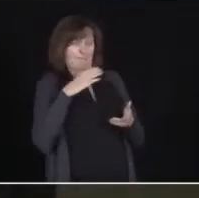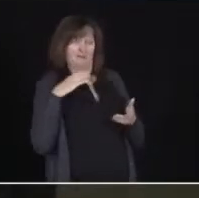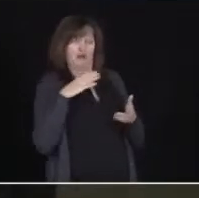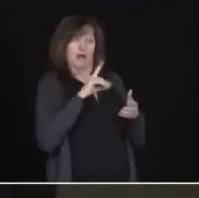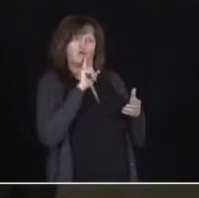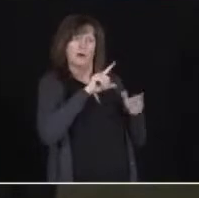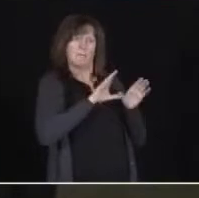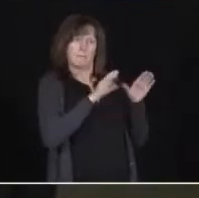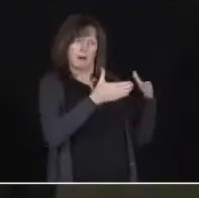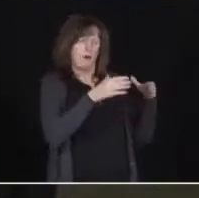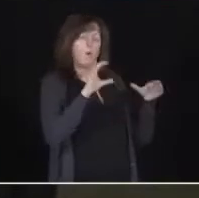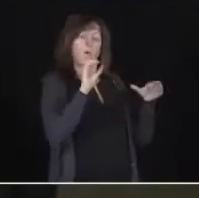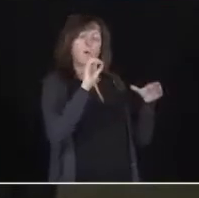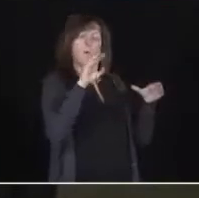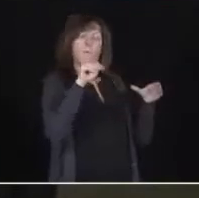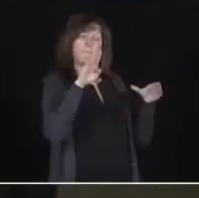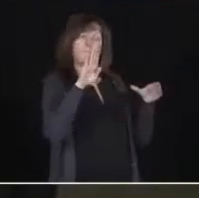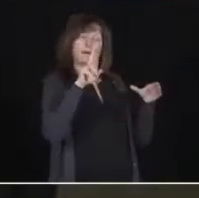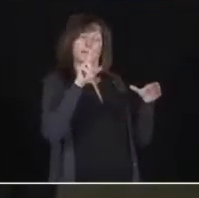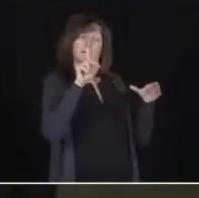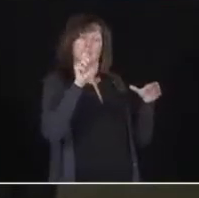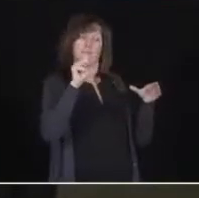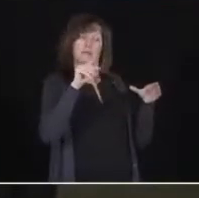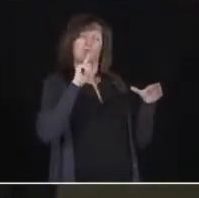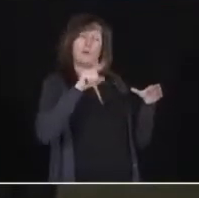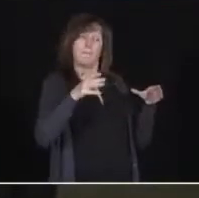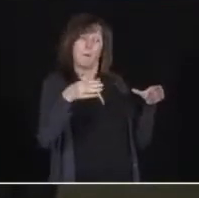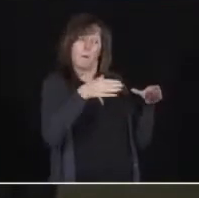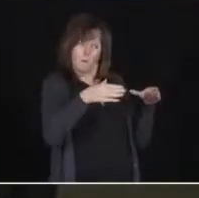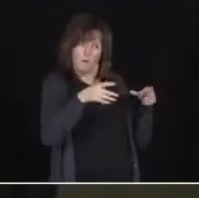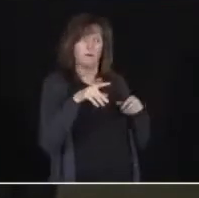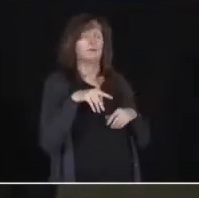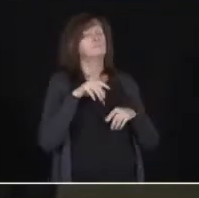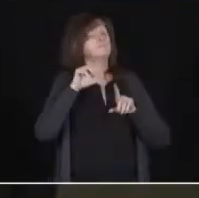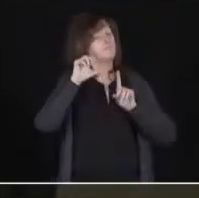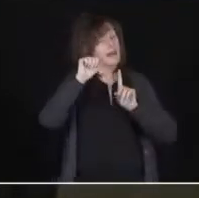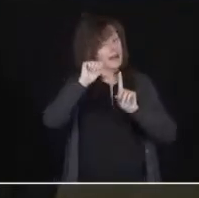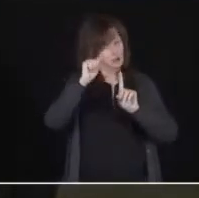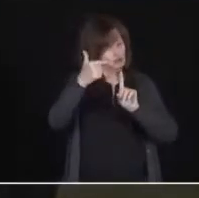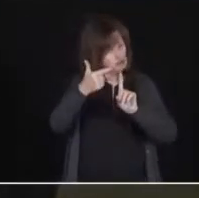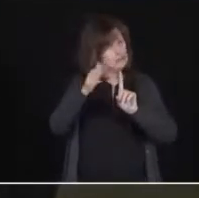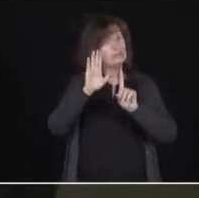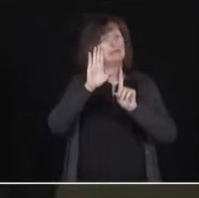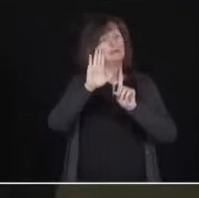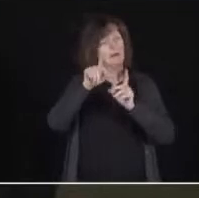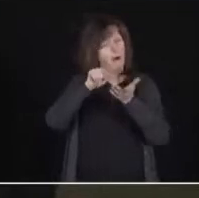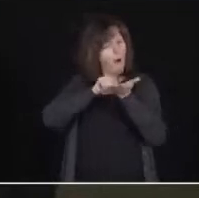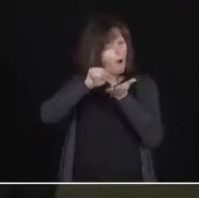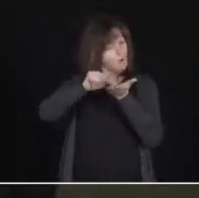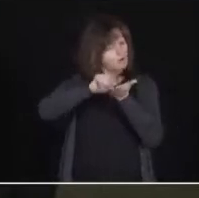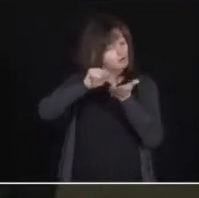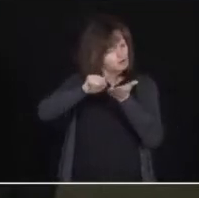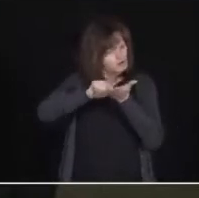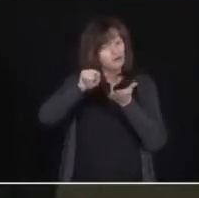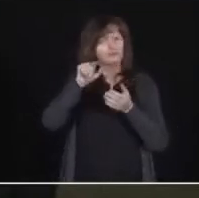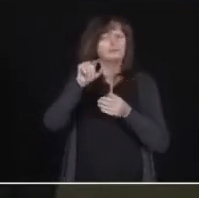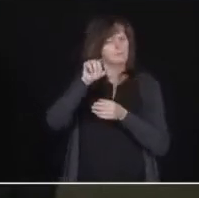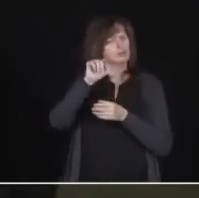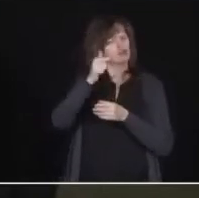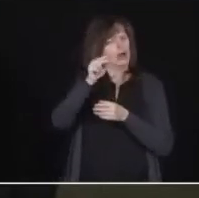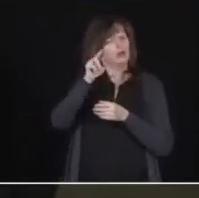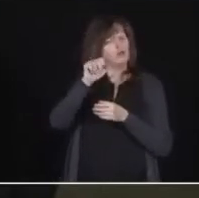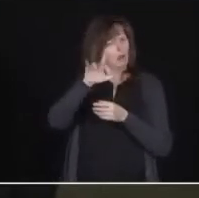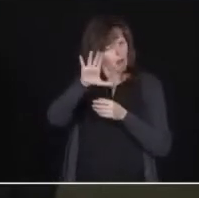report and I said Attorney General, I meant Auditor General's report as well. And then we'll take action. But I can